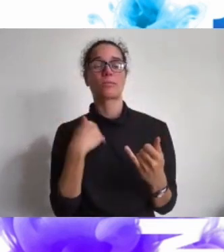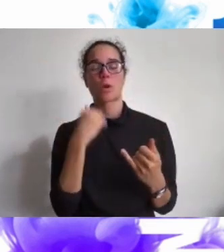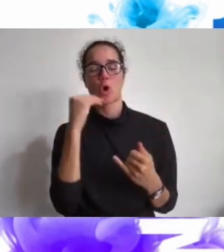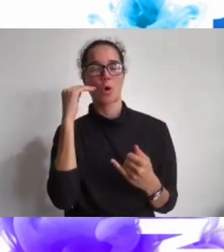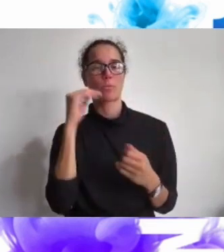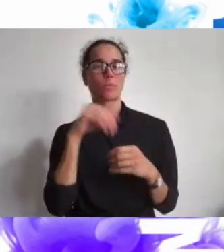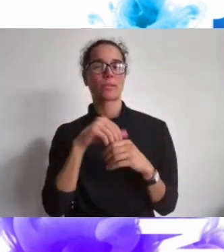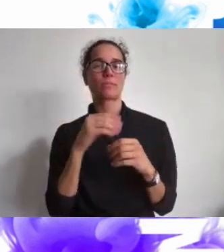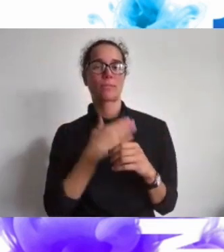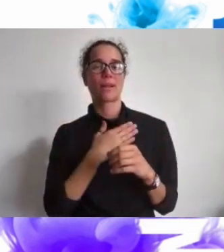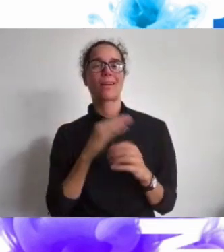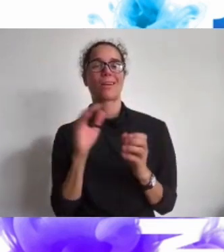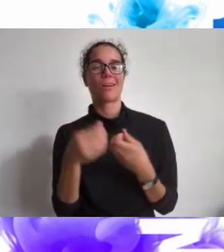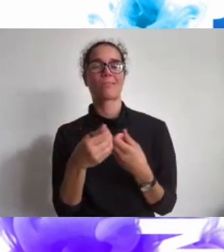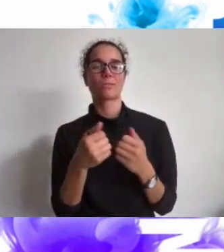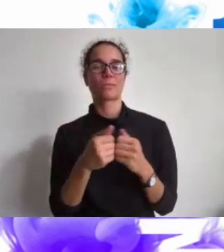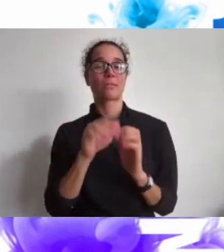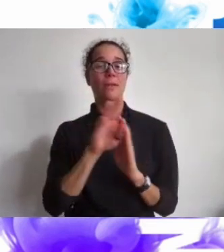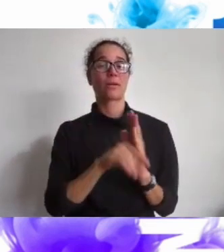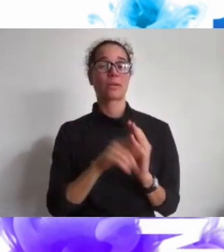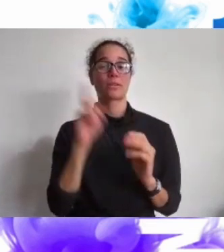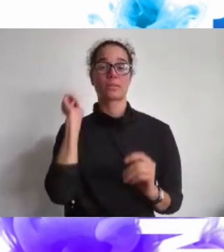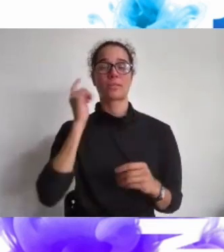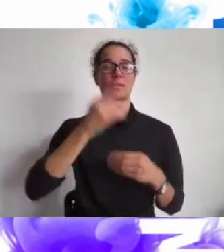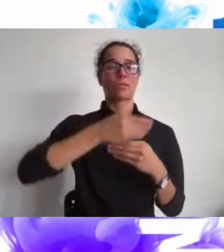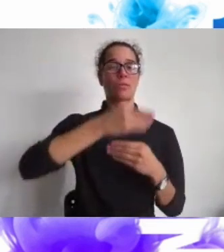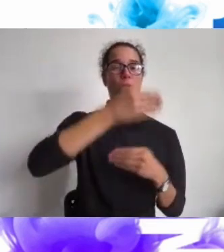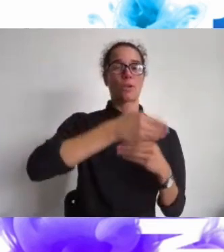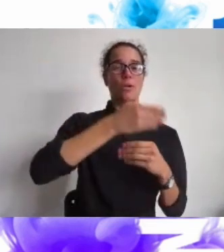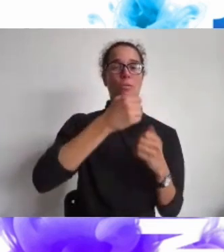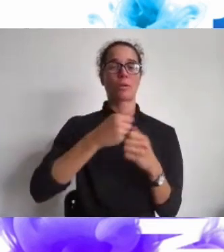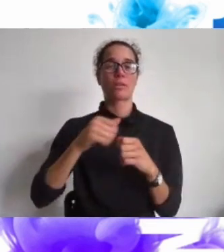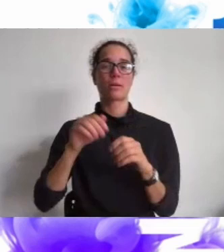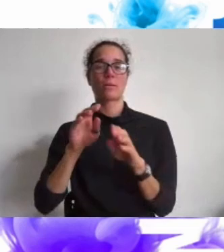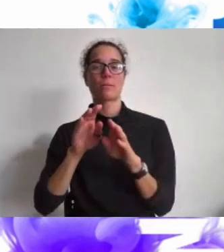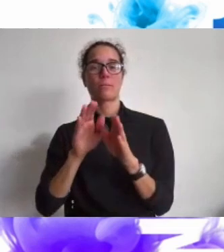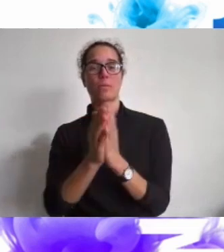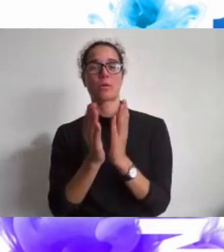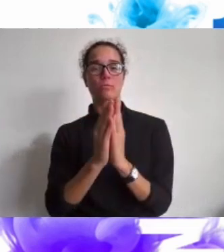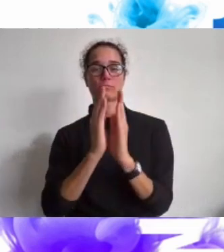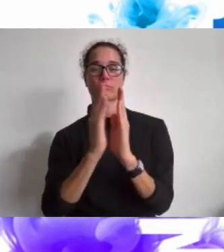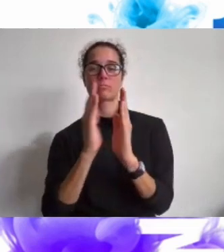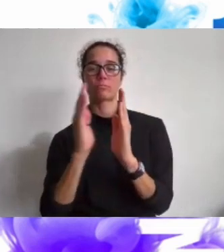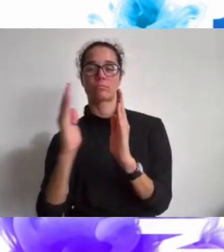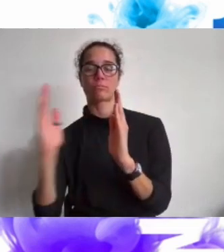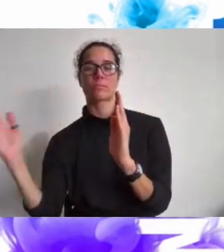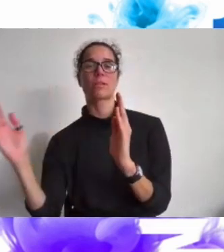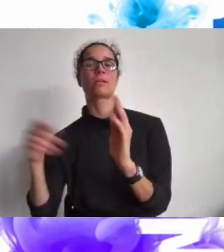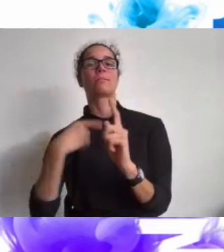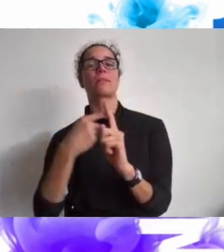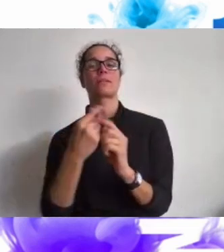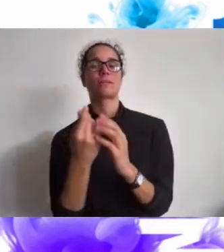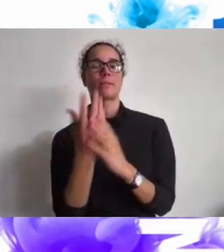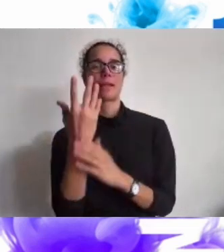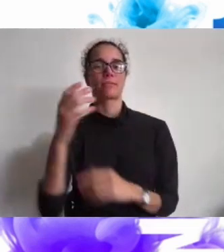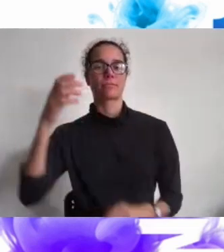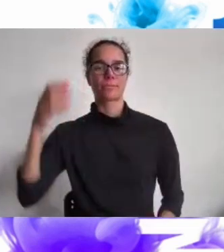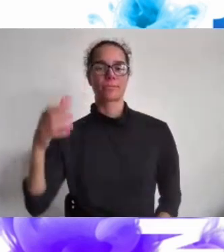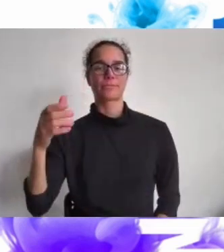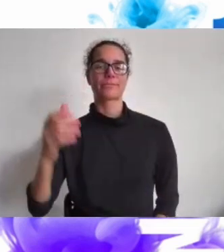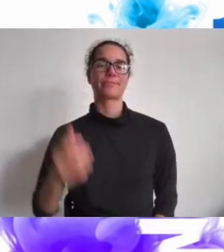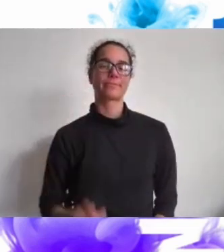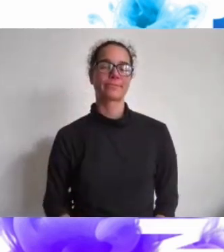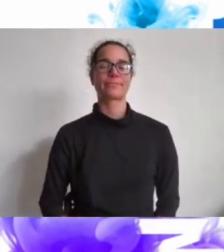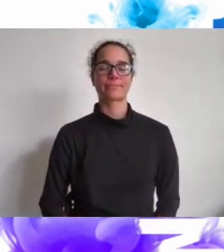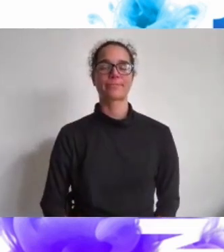a background that is a window and a bookshelf with frames and a plant. And so I completely agree with all